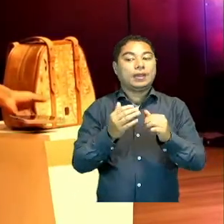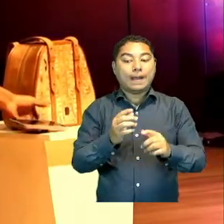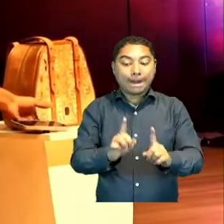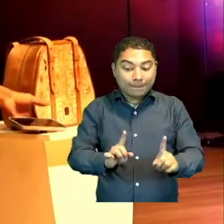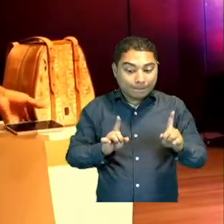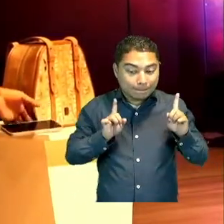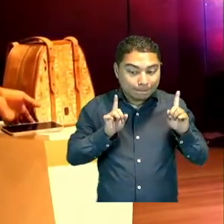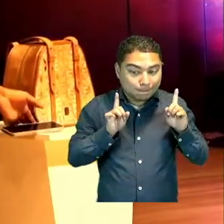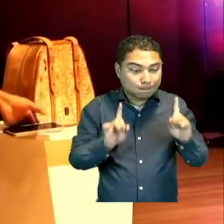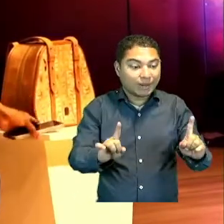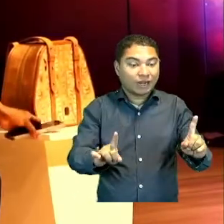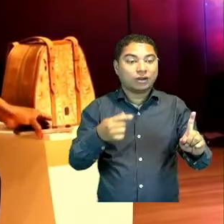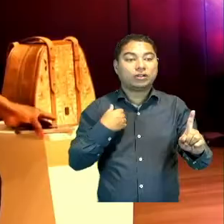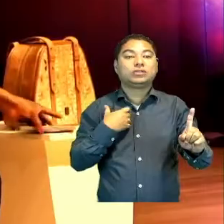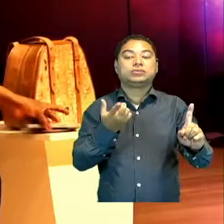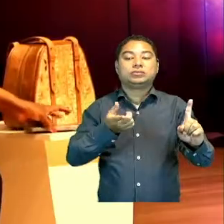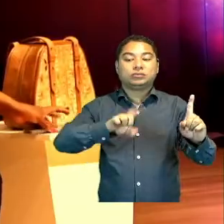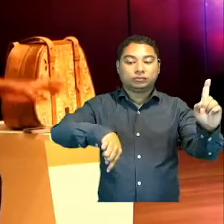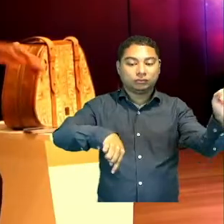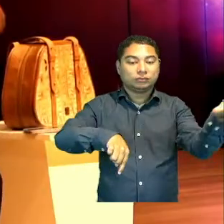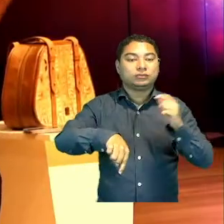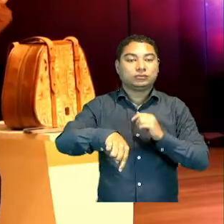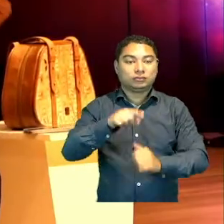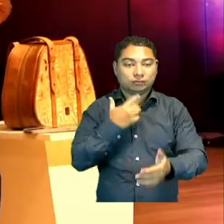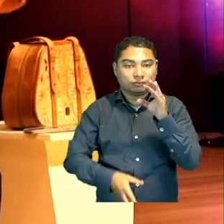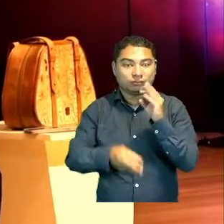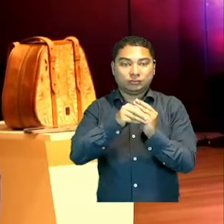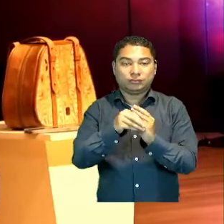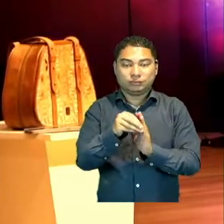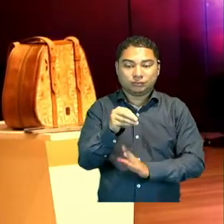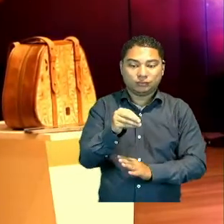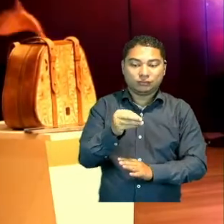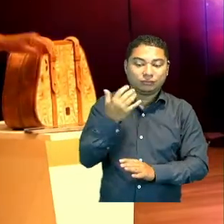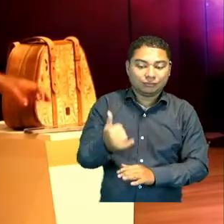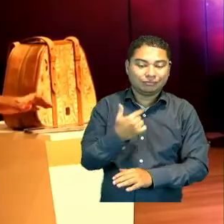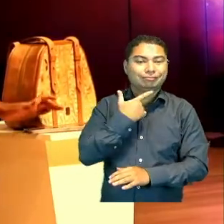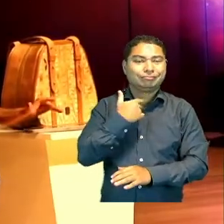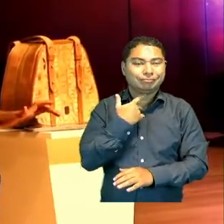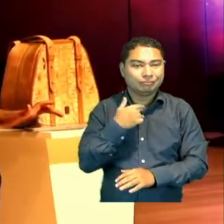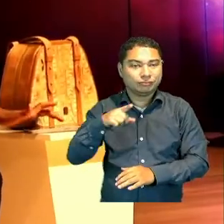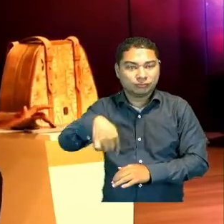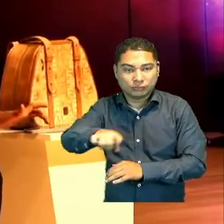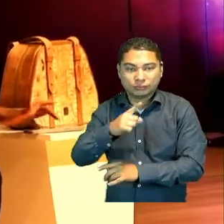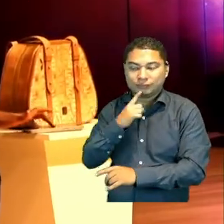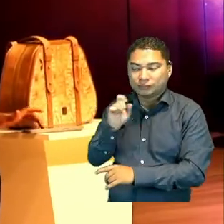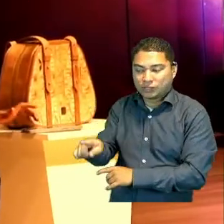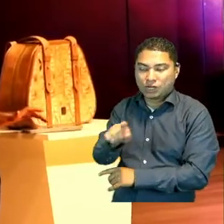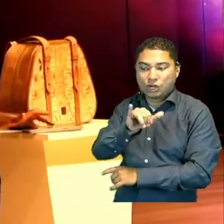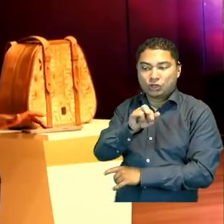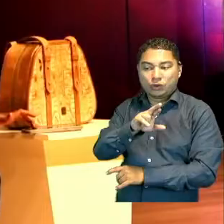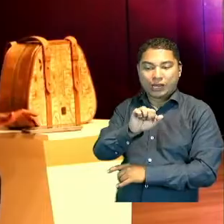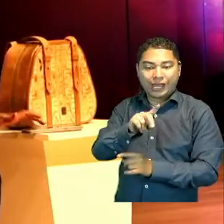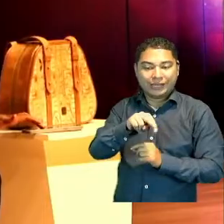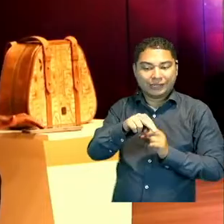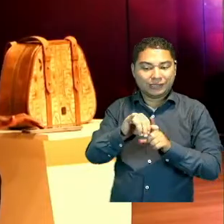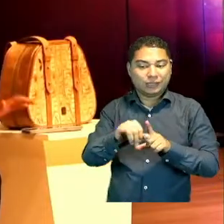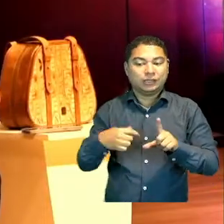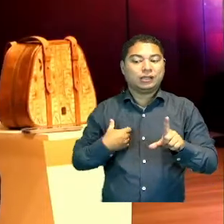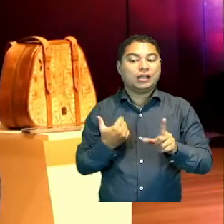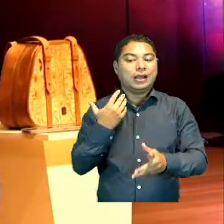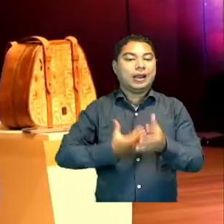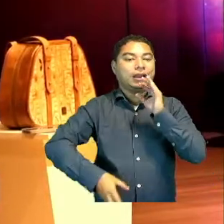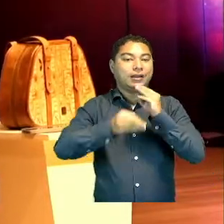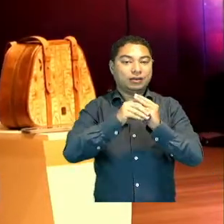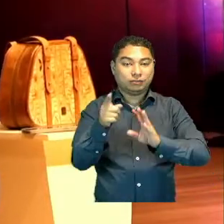in the Western world. It comes from the black community. And sometimes we forget about this. And I would like to ask you,